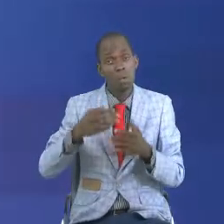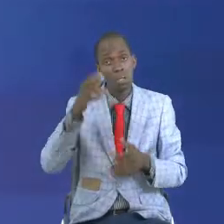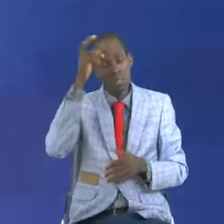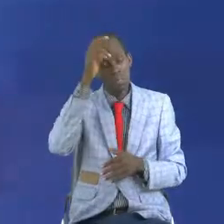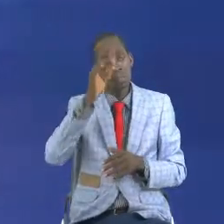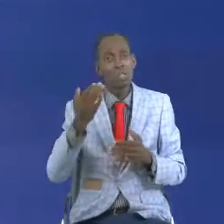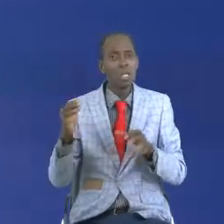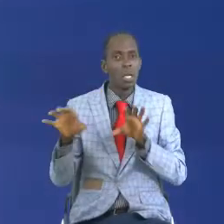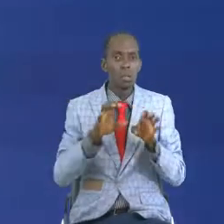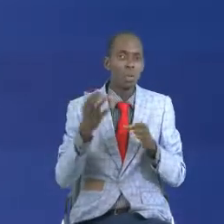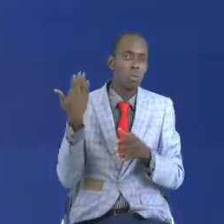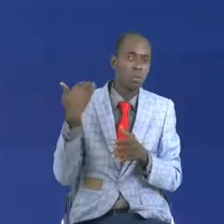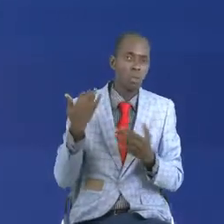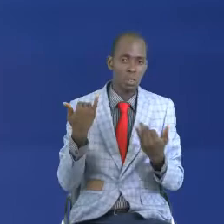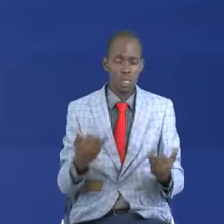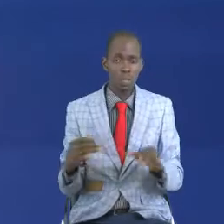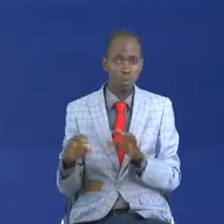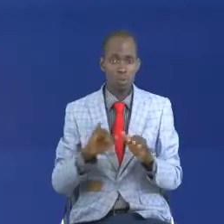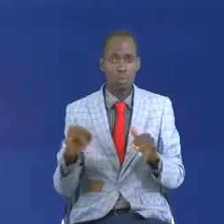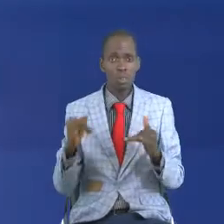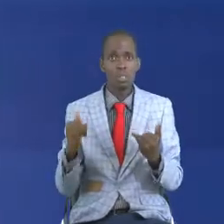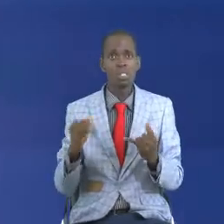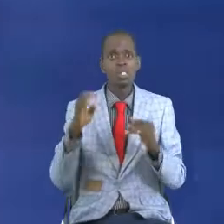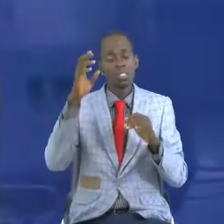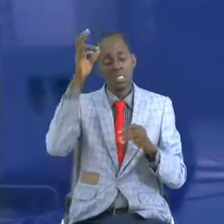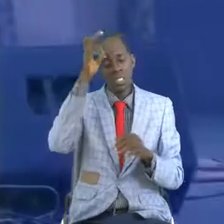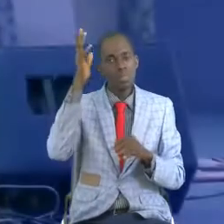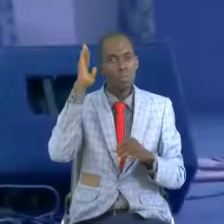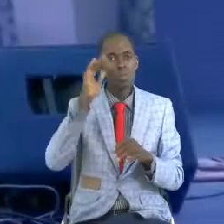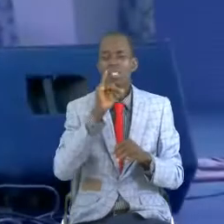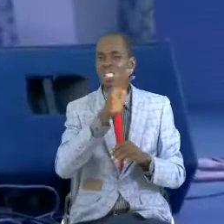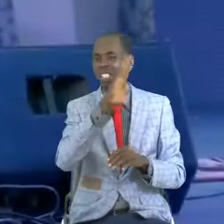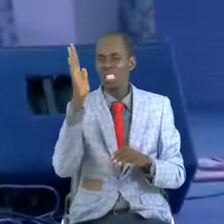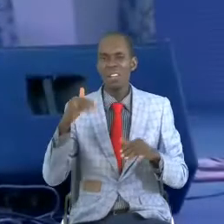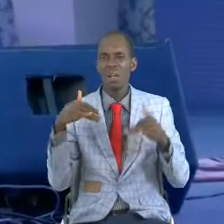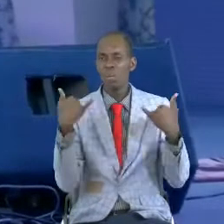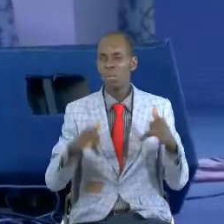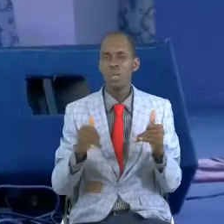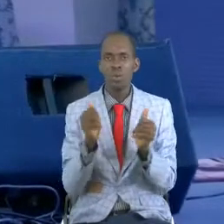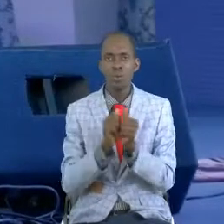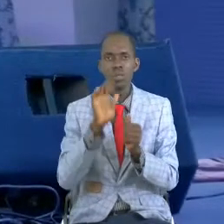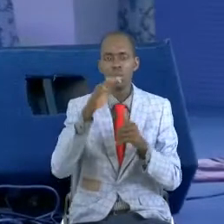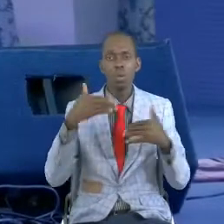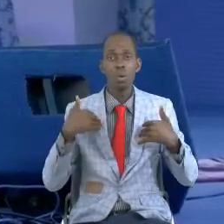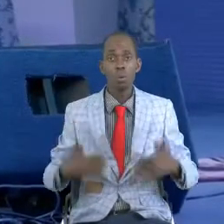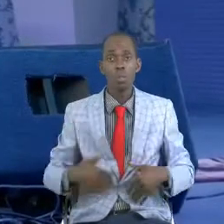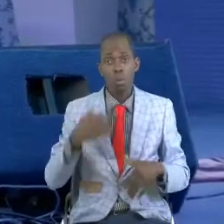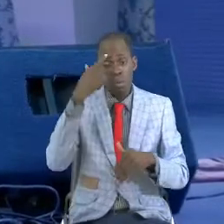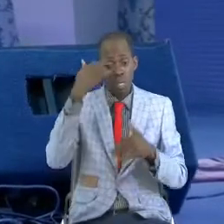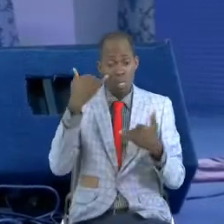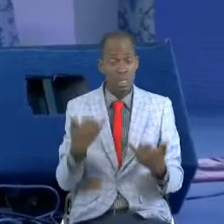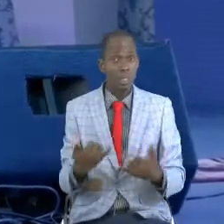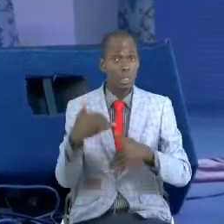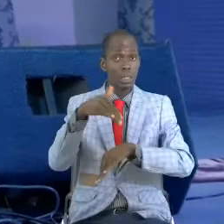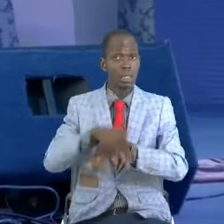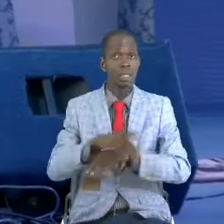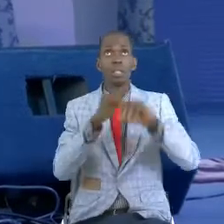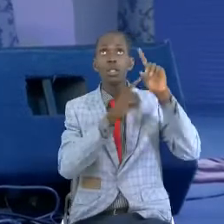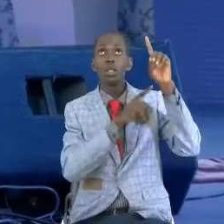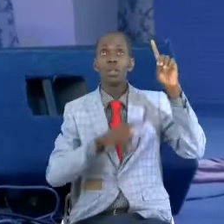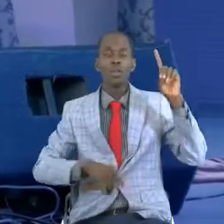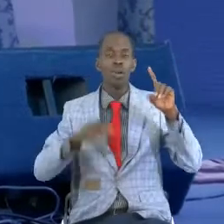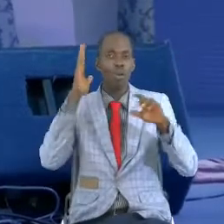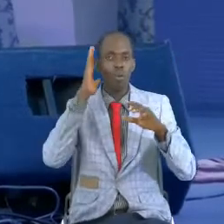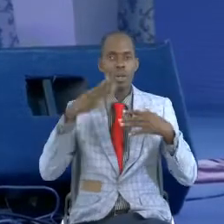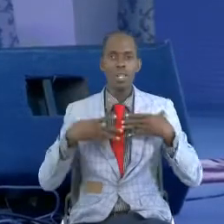body it will not play any trick with your body anymore because tonight the lord will heal those